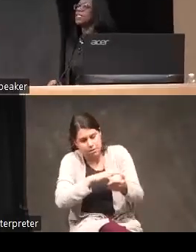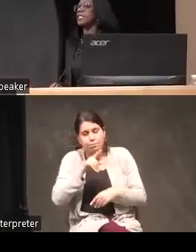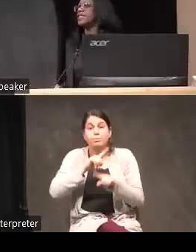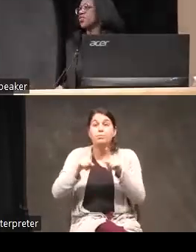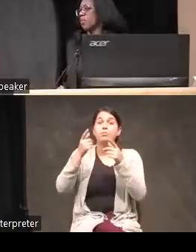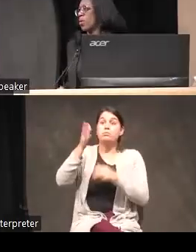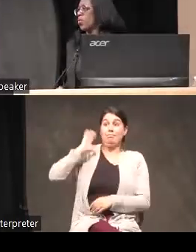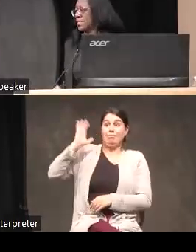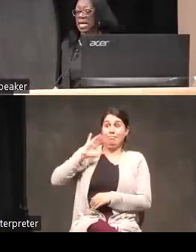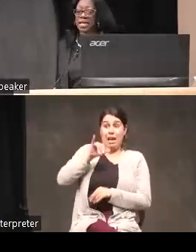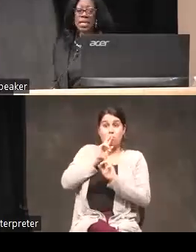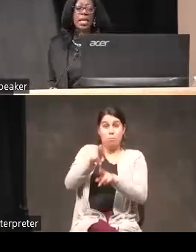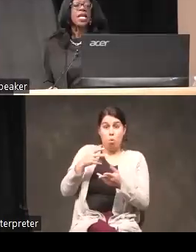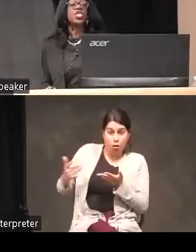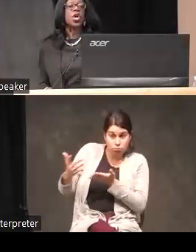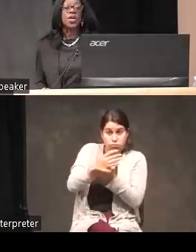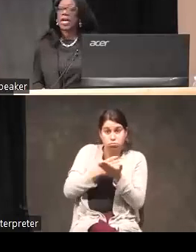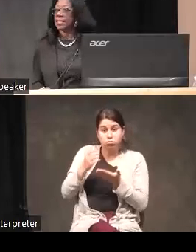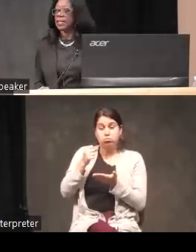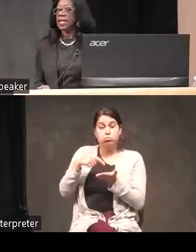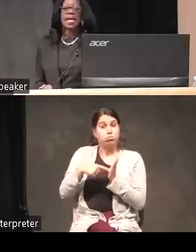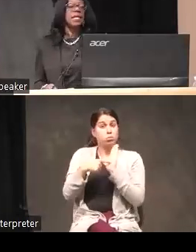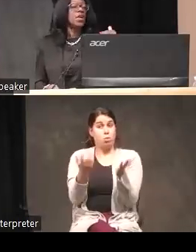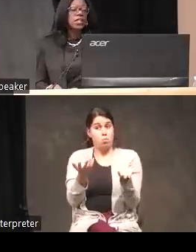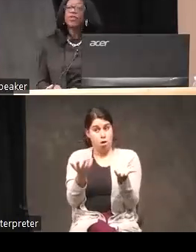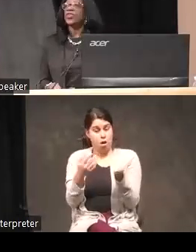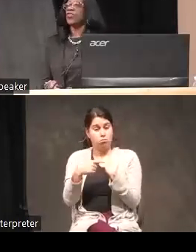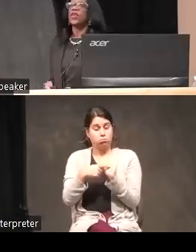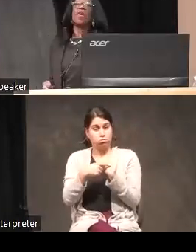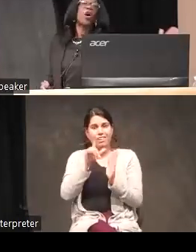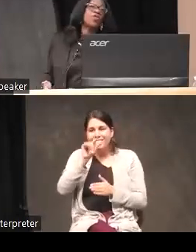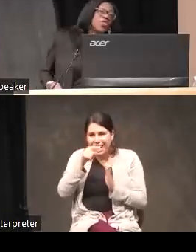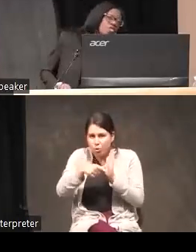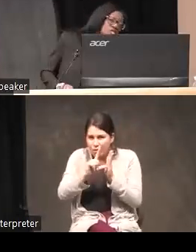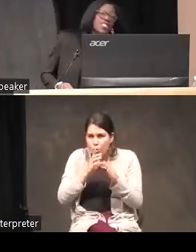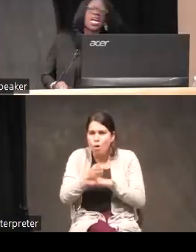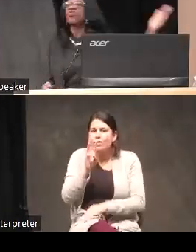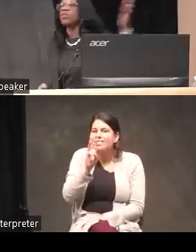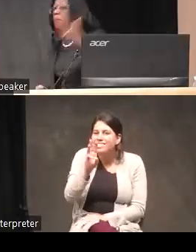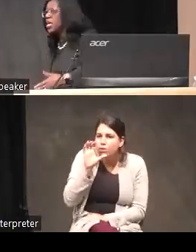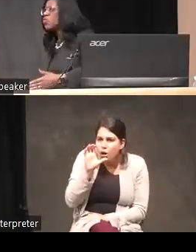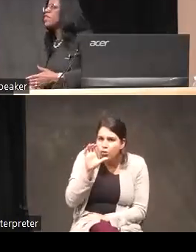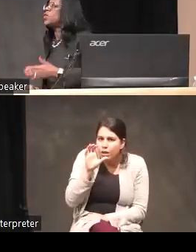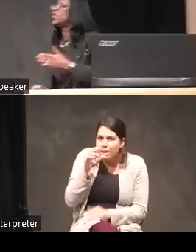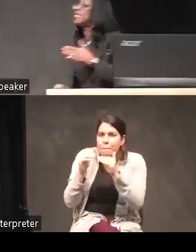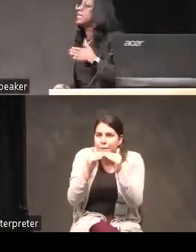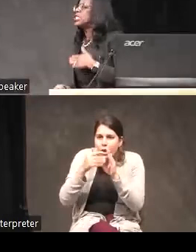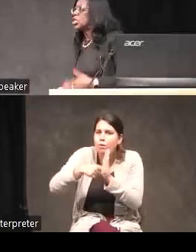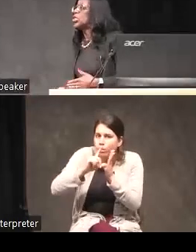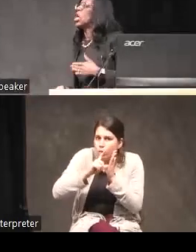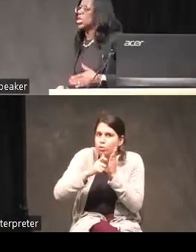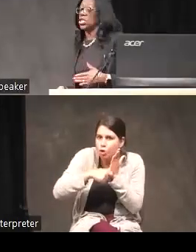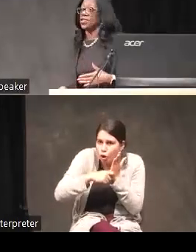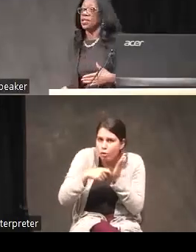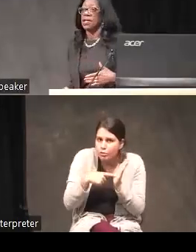that this consensus report was done, it showed us in a literature review of over 600 peer-reviewed